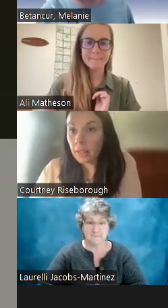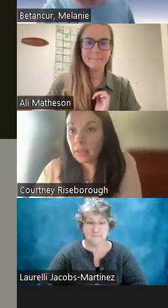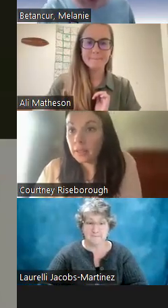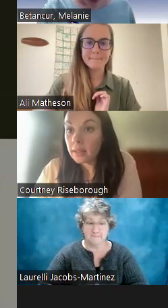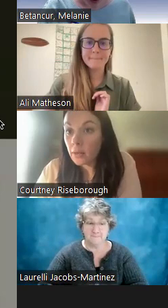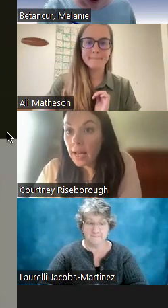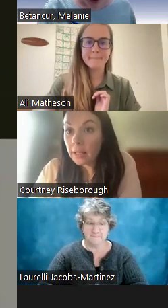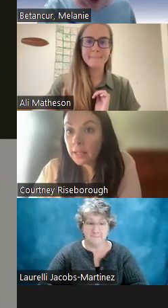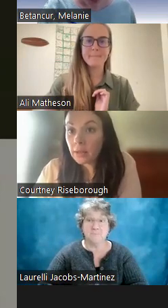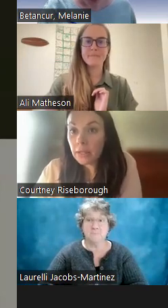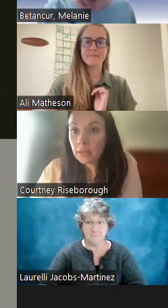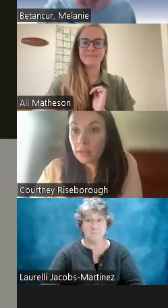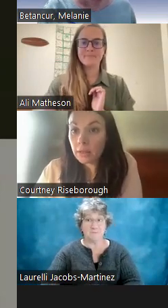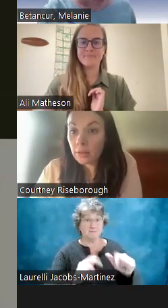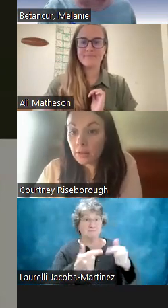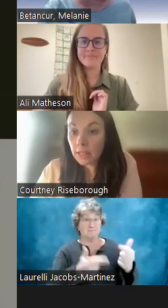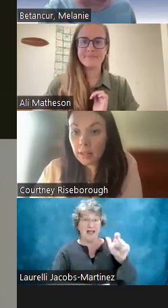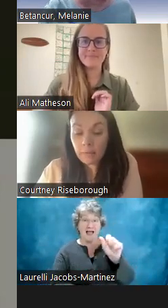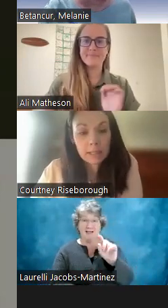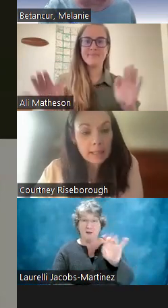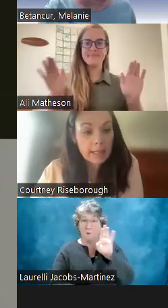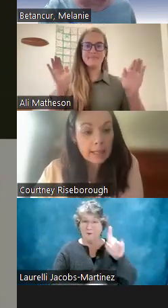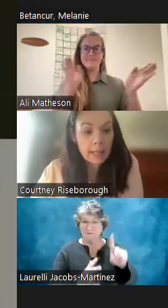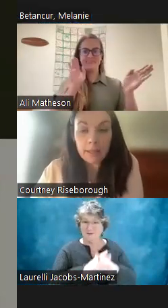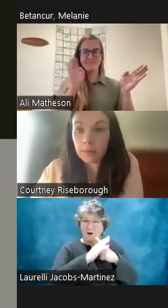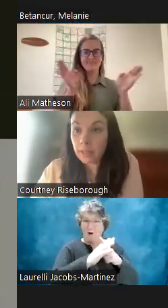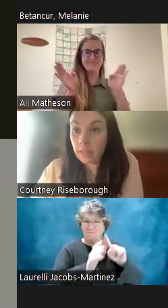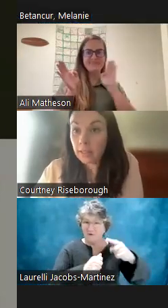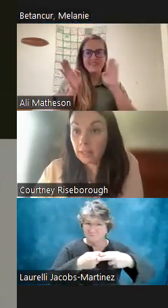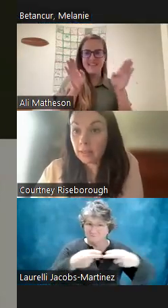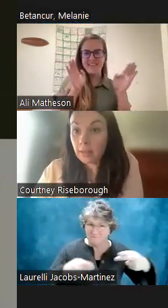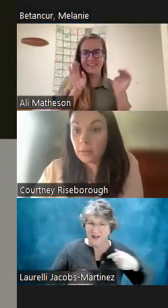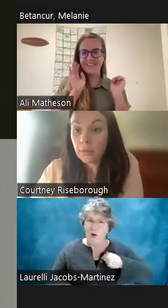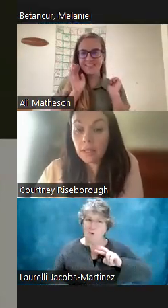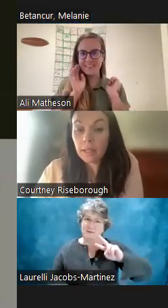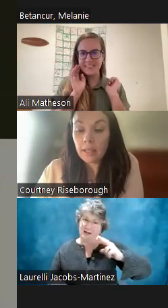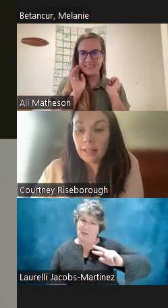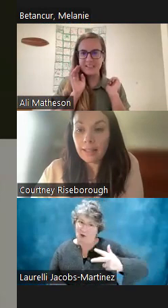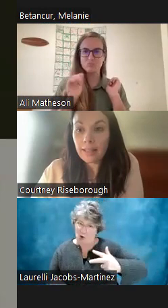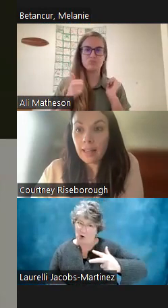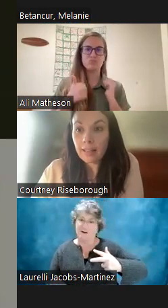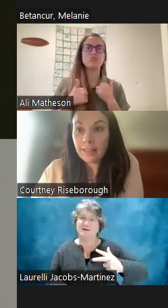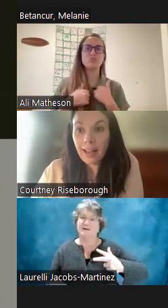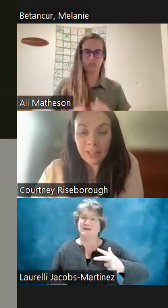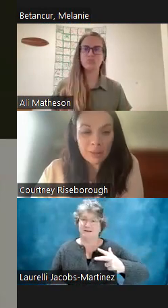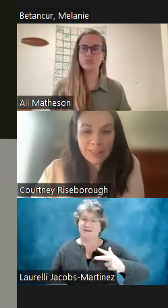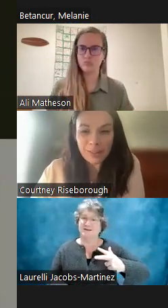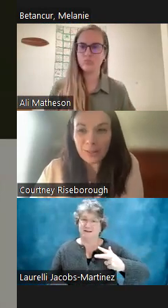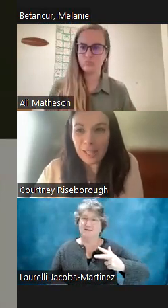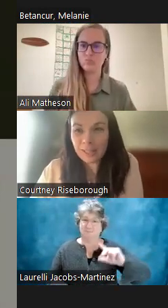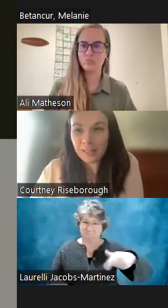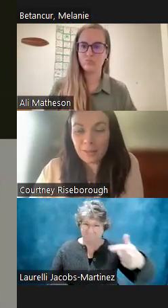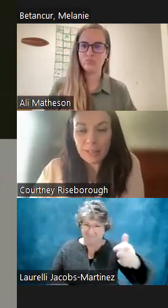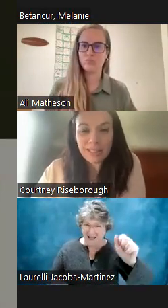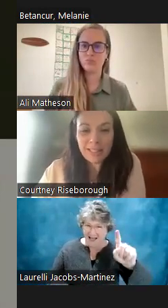Okay. So Ali is going to take the first slide. I will take the next 2, and then Ali will handle